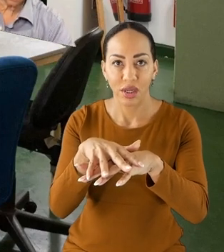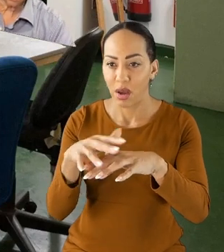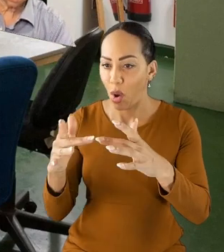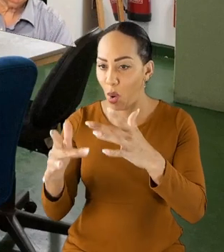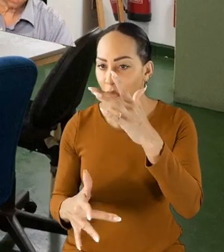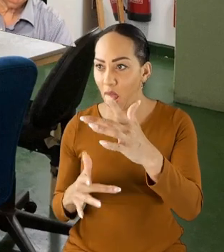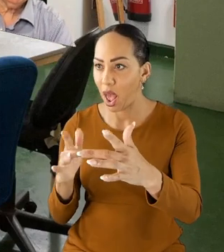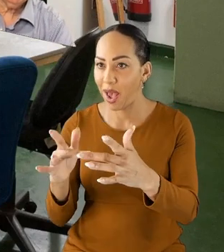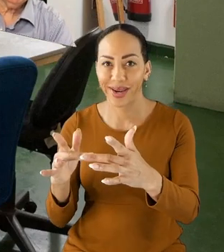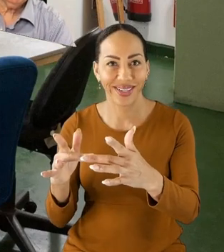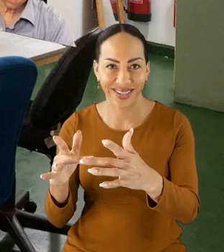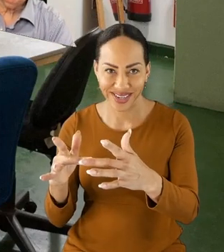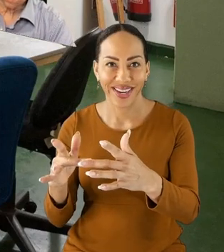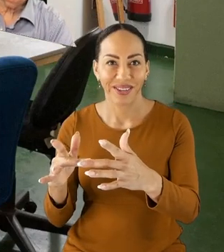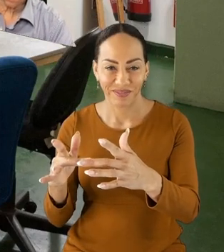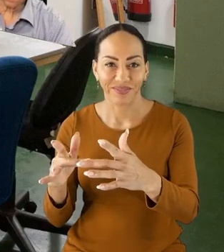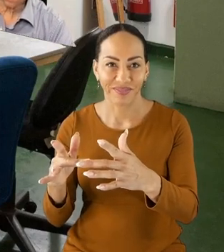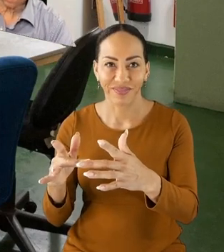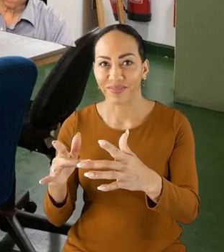those spaces, the online,